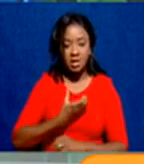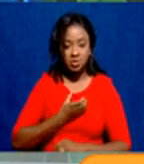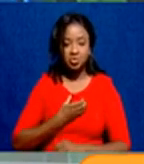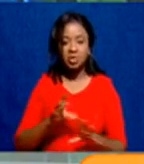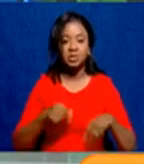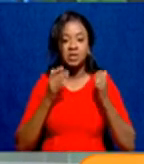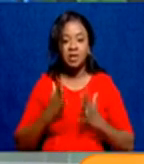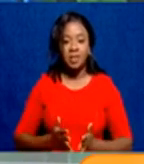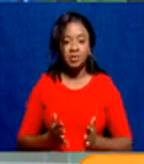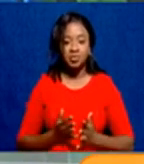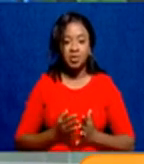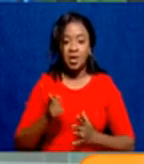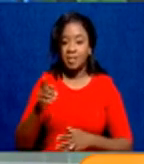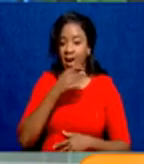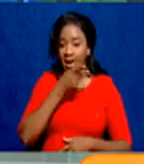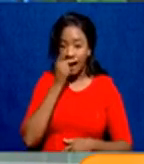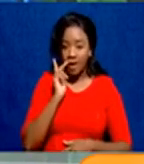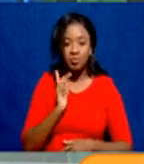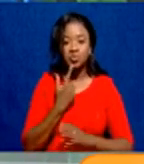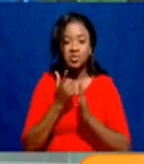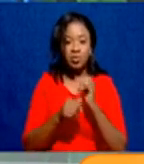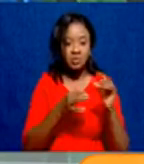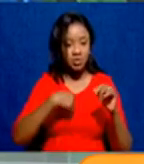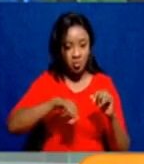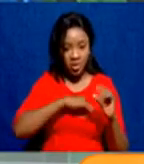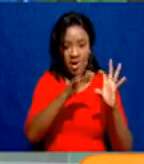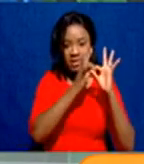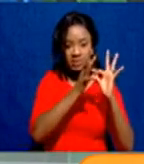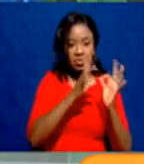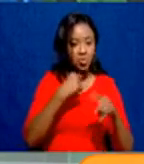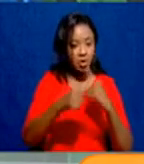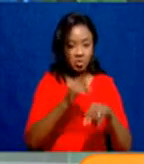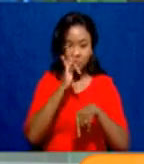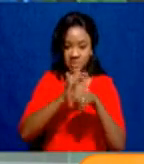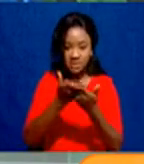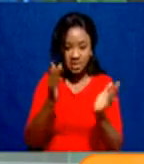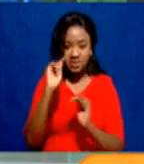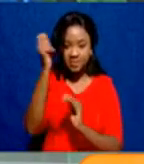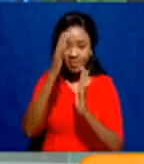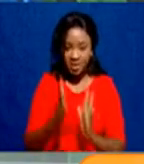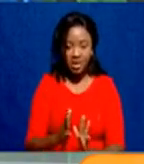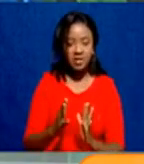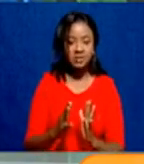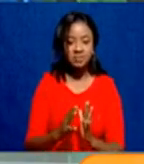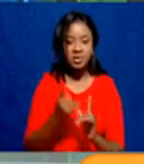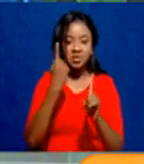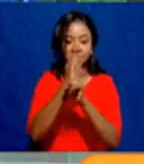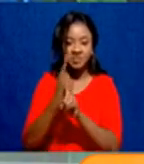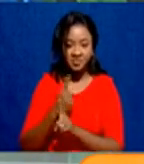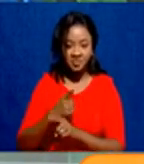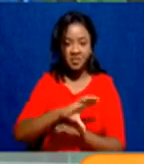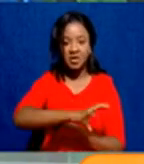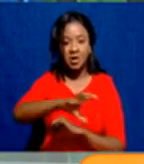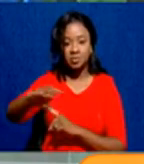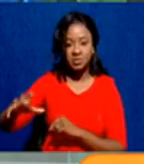Wa Maiyu, the Wiper leader said that as Azimio, they will continue sensitizing Kenyans across